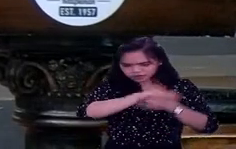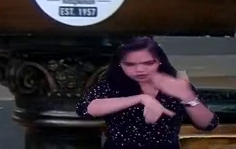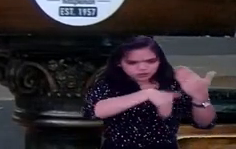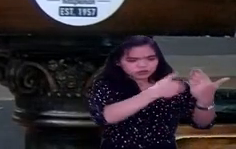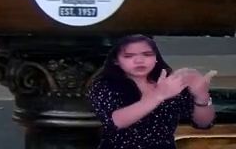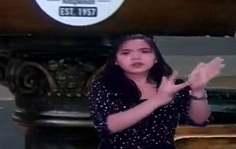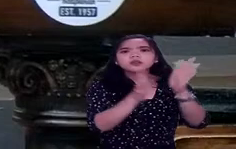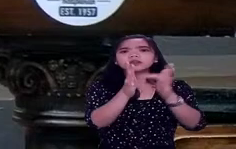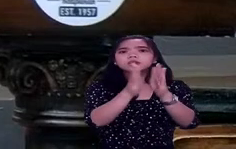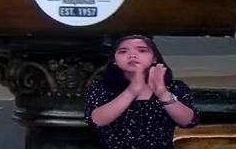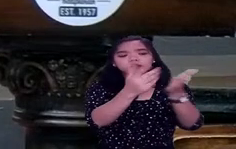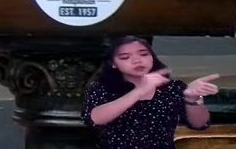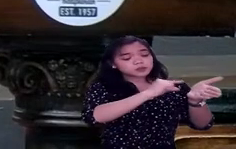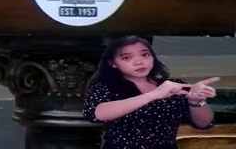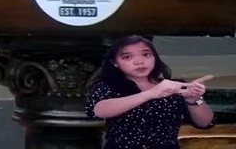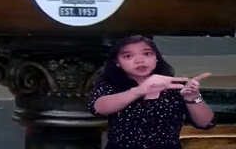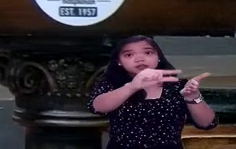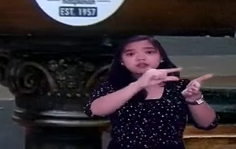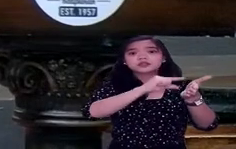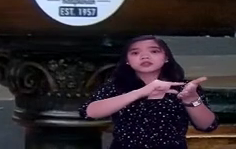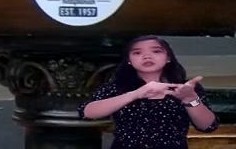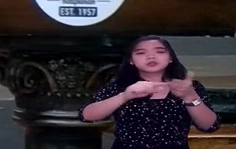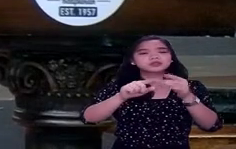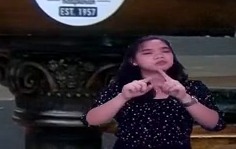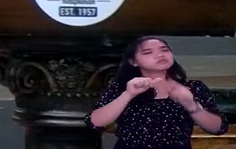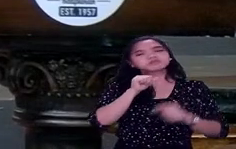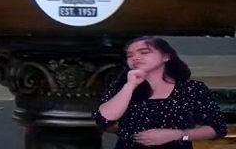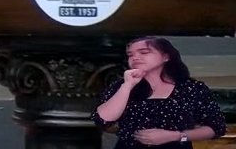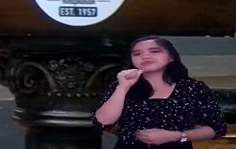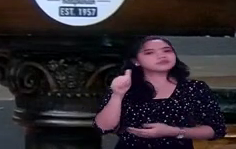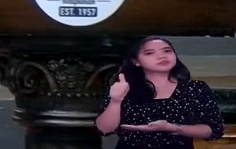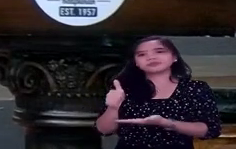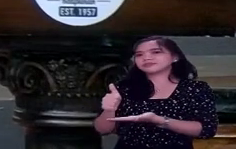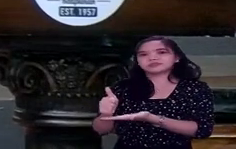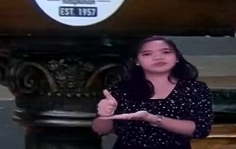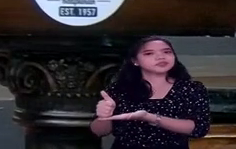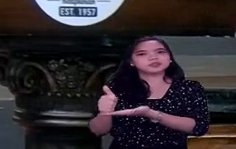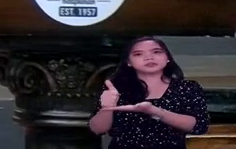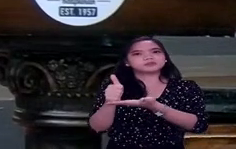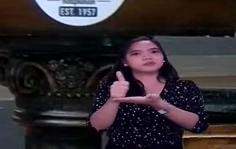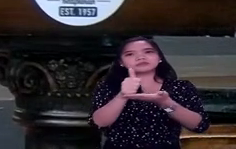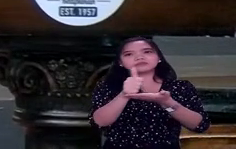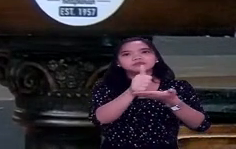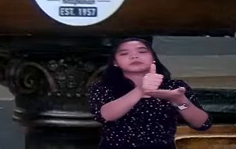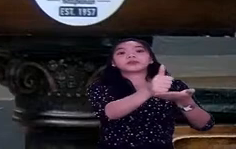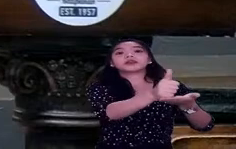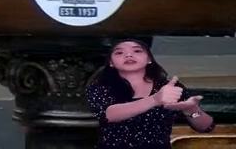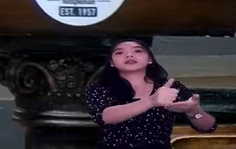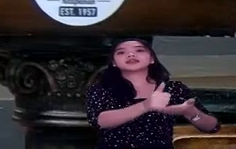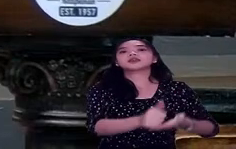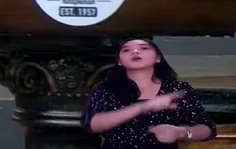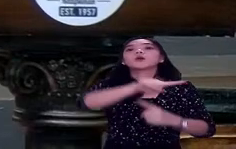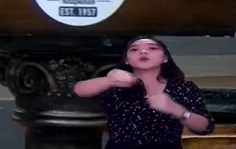and reciting all those verses just won't do.